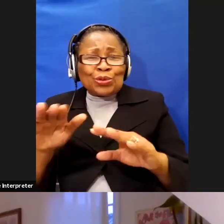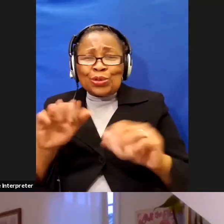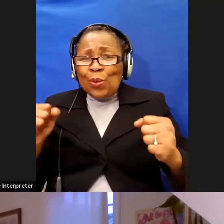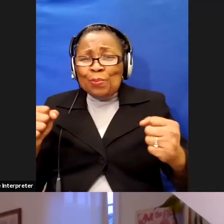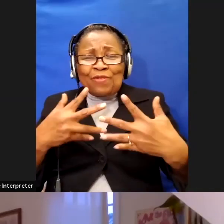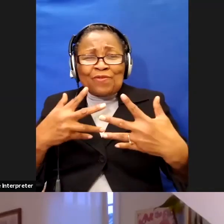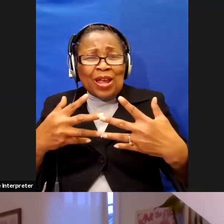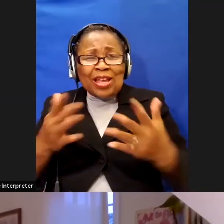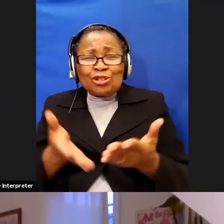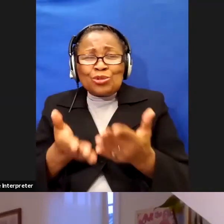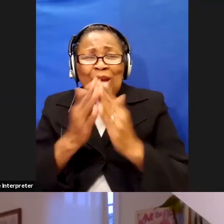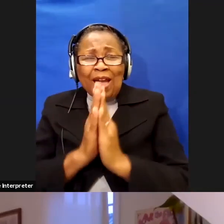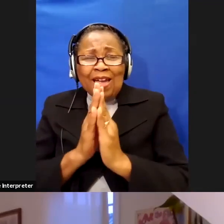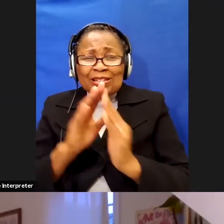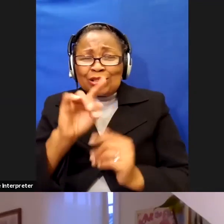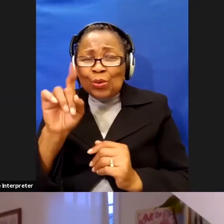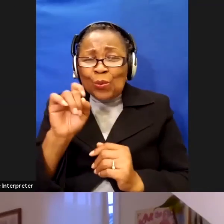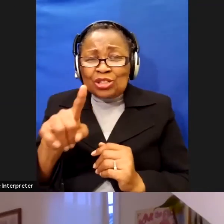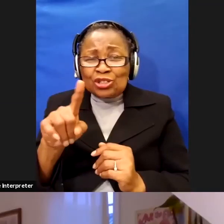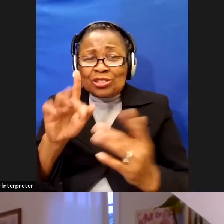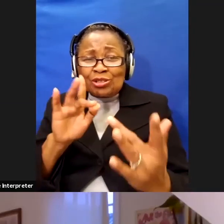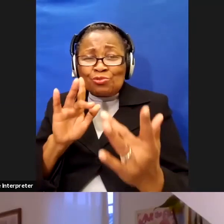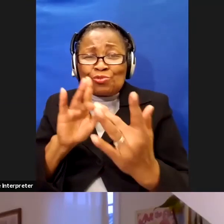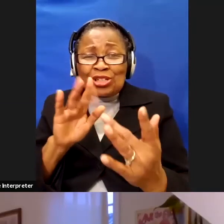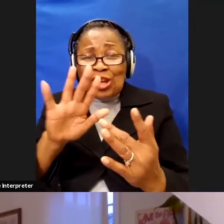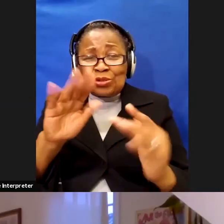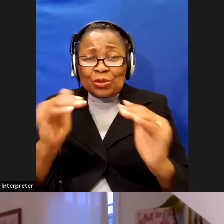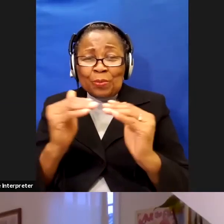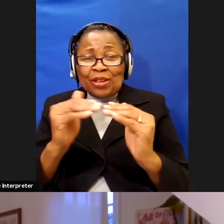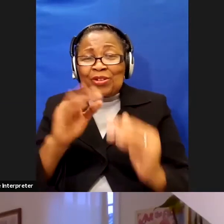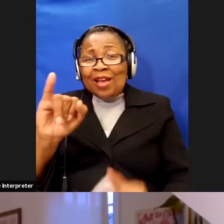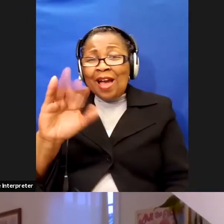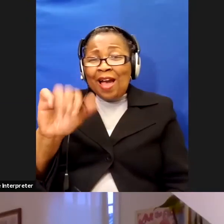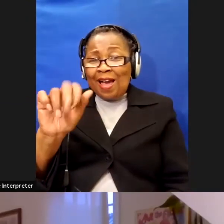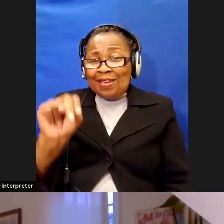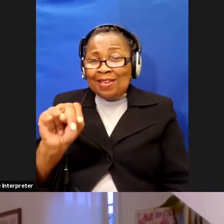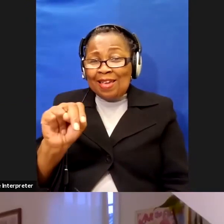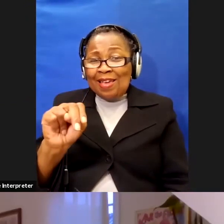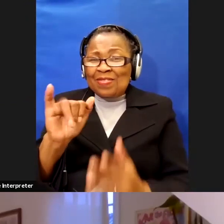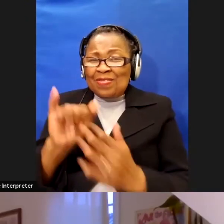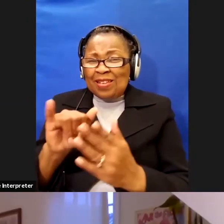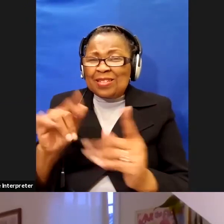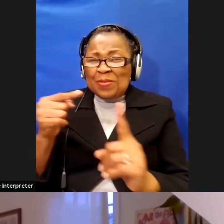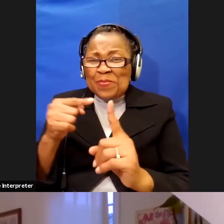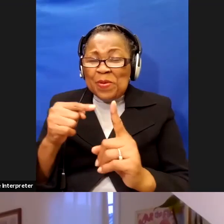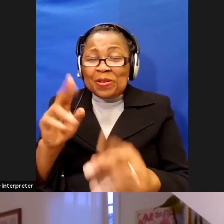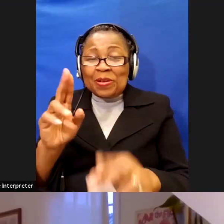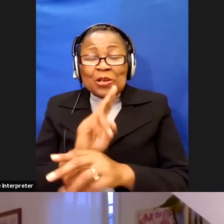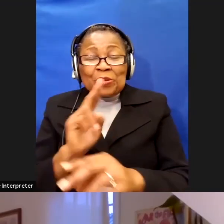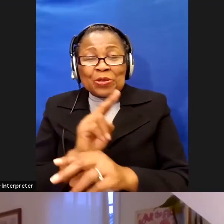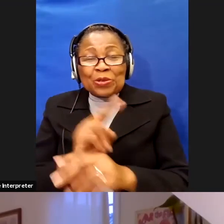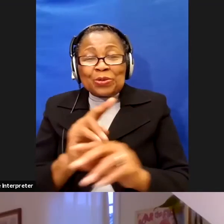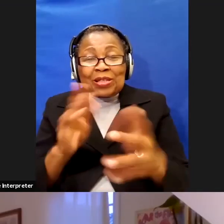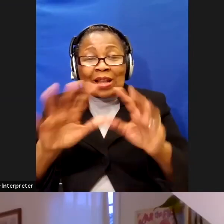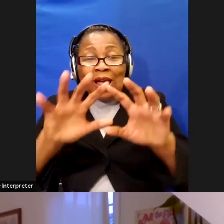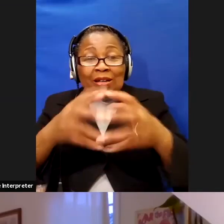ask questions and to reach out to your peers. That's what ICAN is all about. Being able to use like a collective